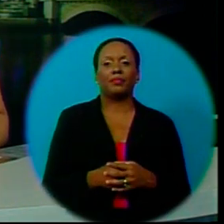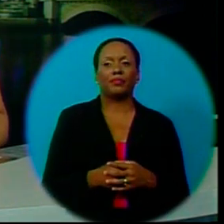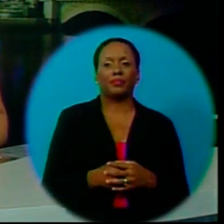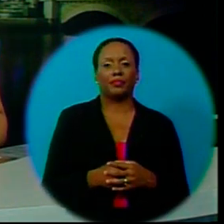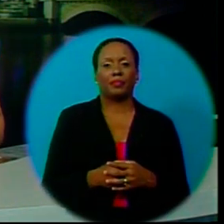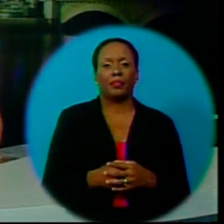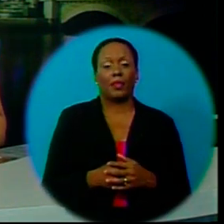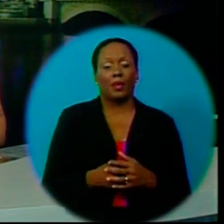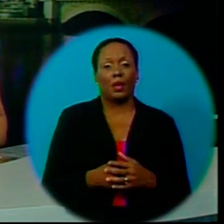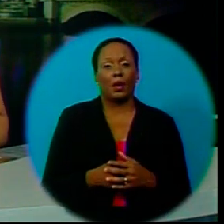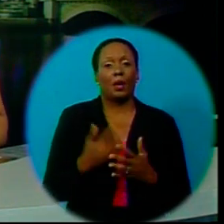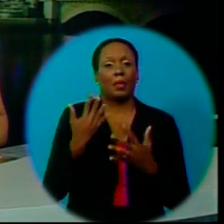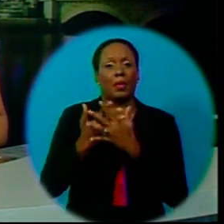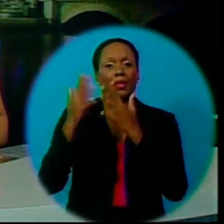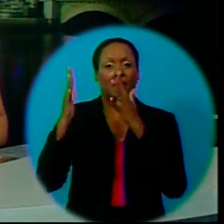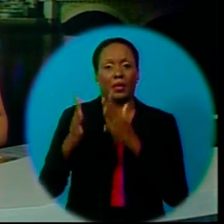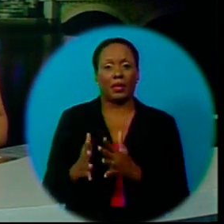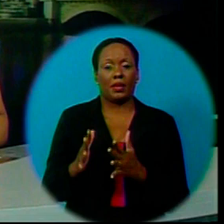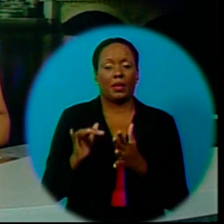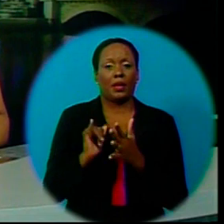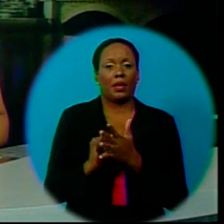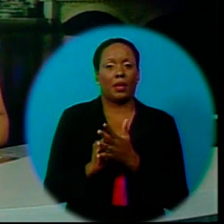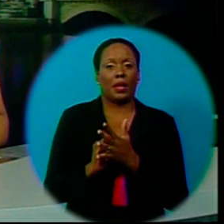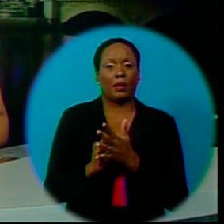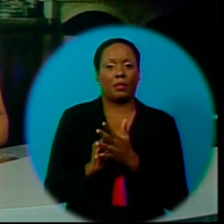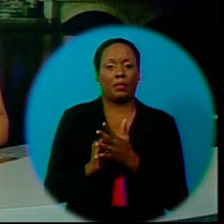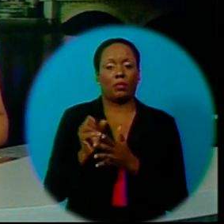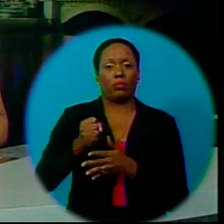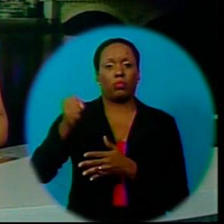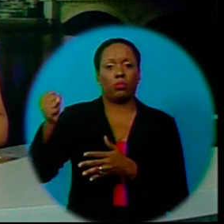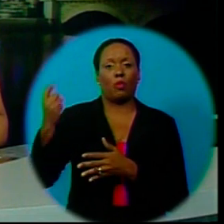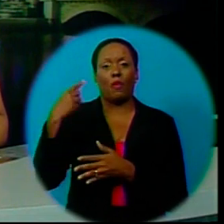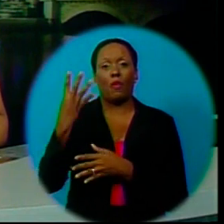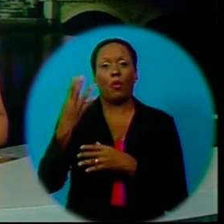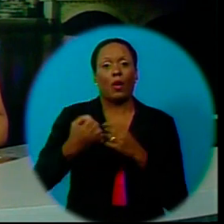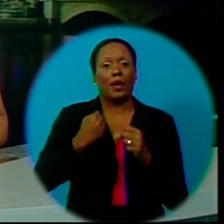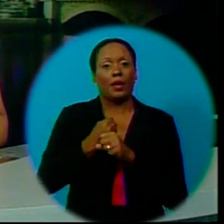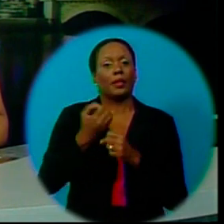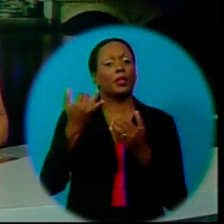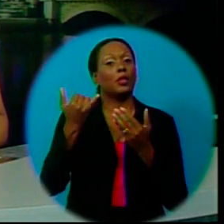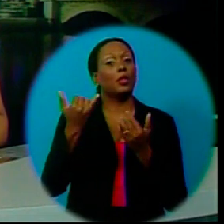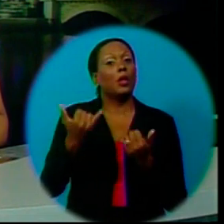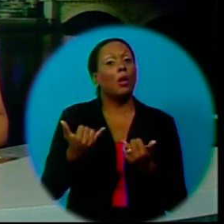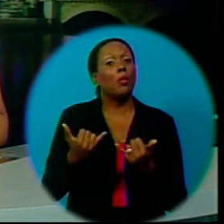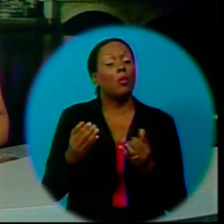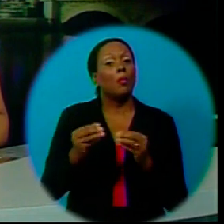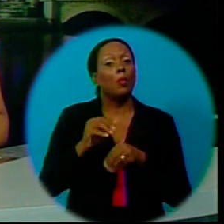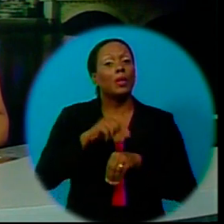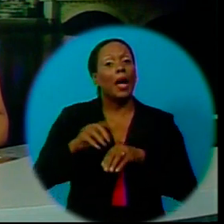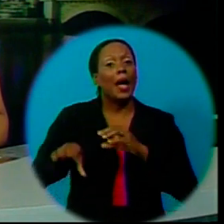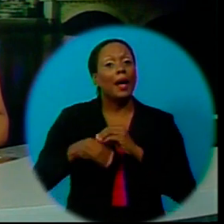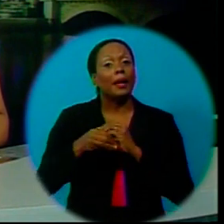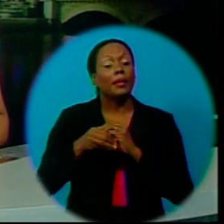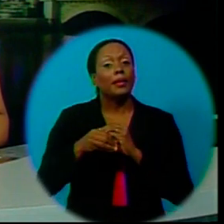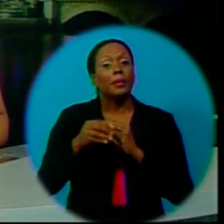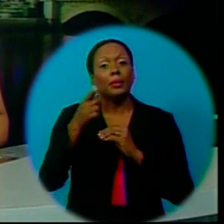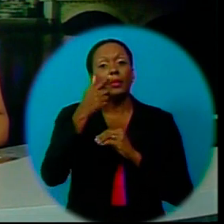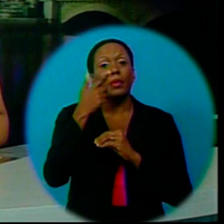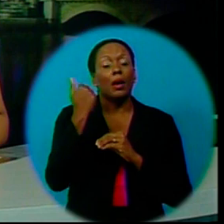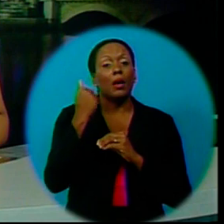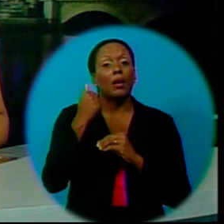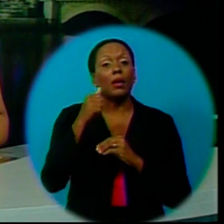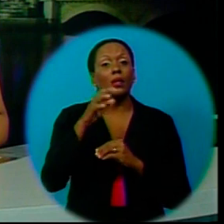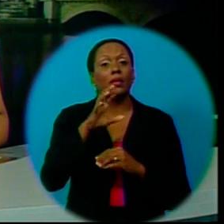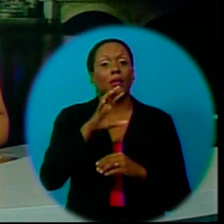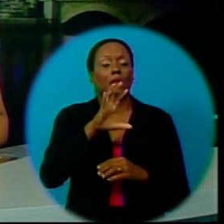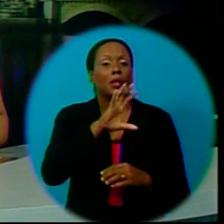serving a 4-year jail term now has more time added to his sentence after he was found with cannabis during a search at Her Majesty's